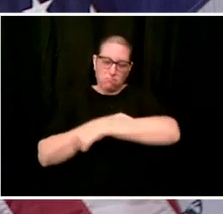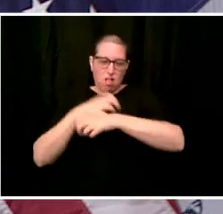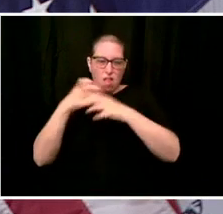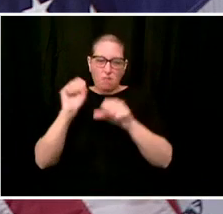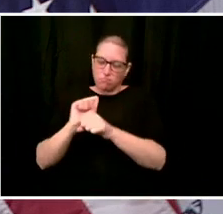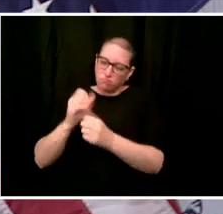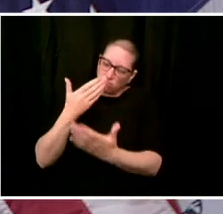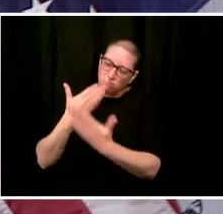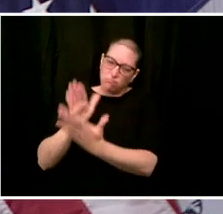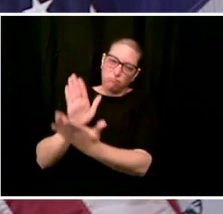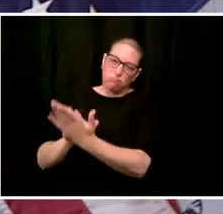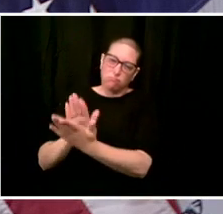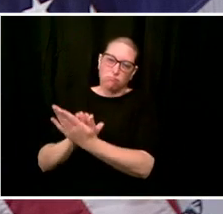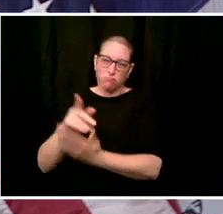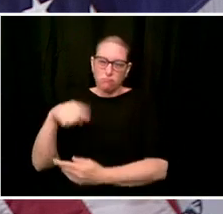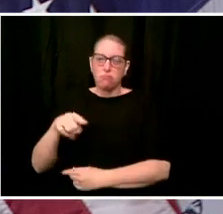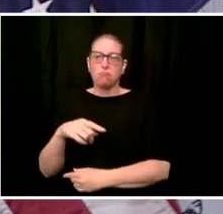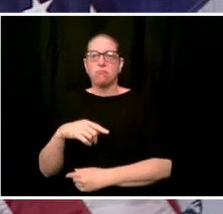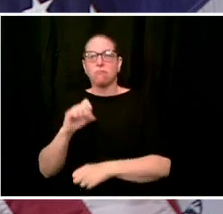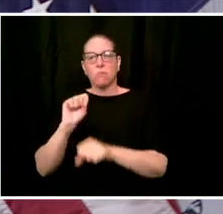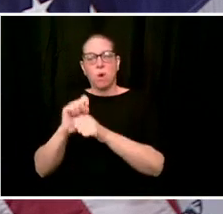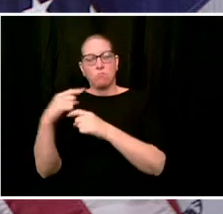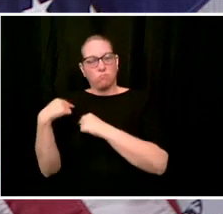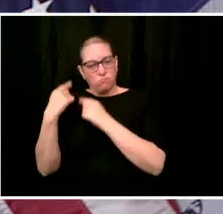and all your colleagues are doing.